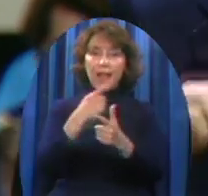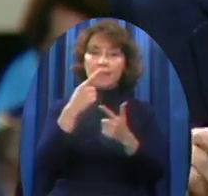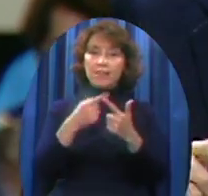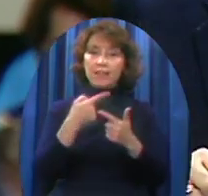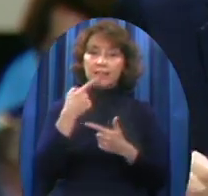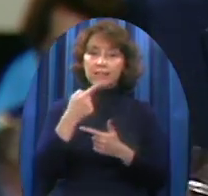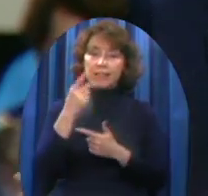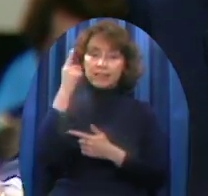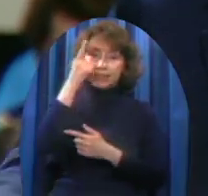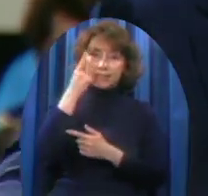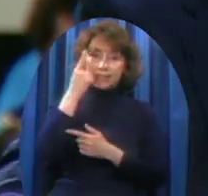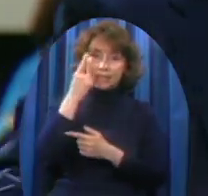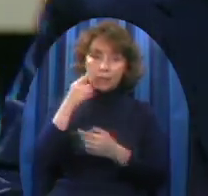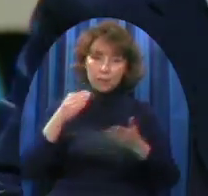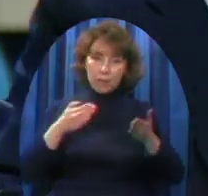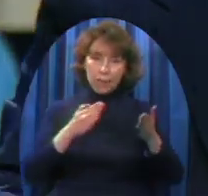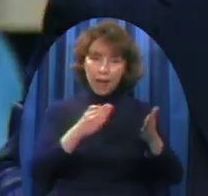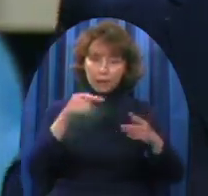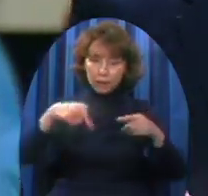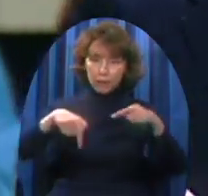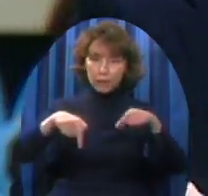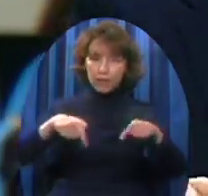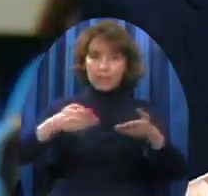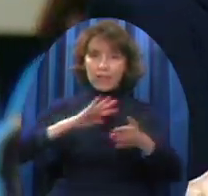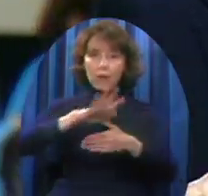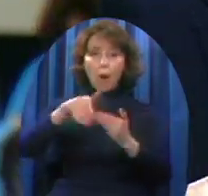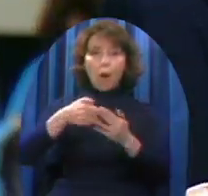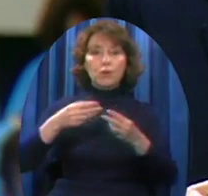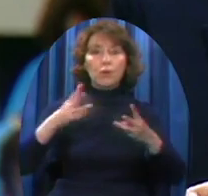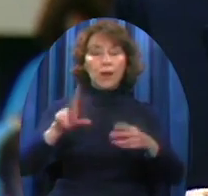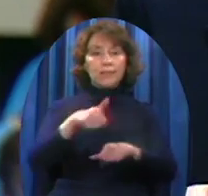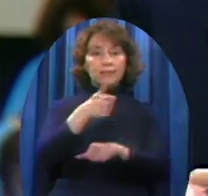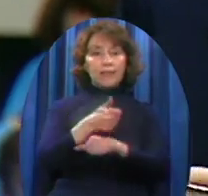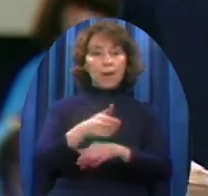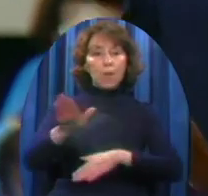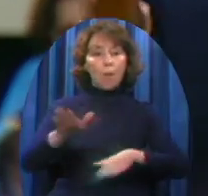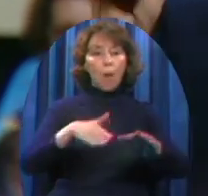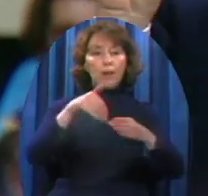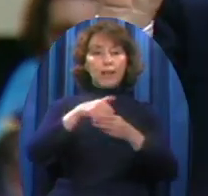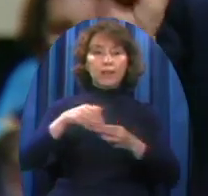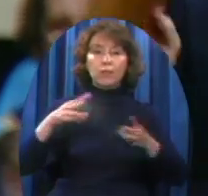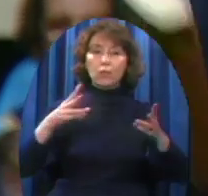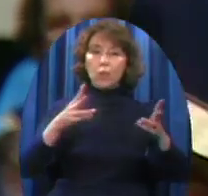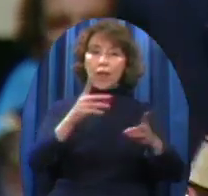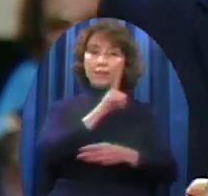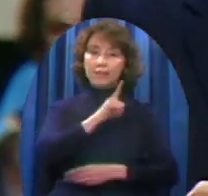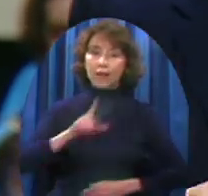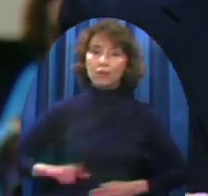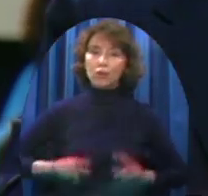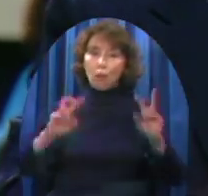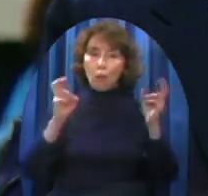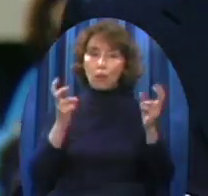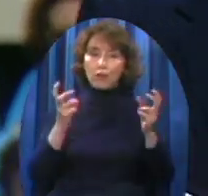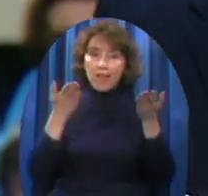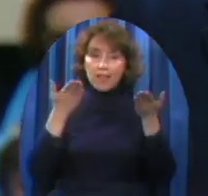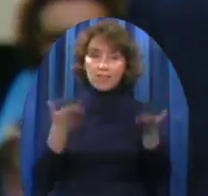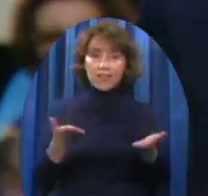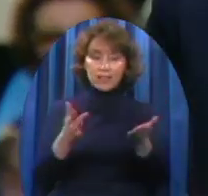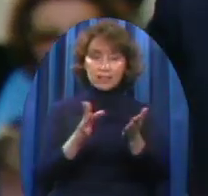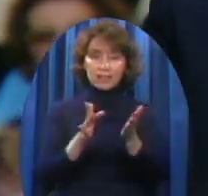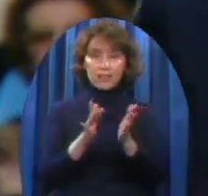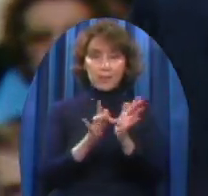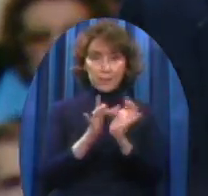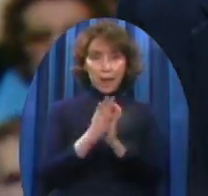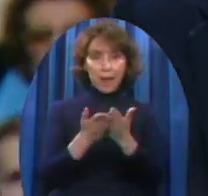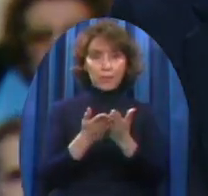And let all thy ways be established. Walk in the ways of the Lord. This is the book for successful living. It's